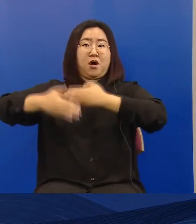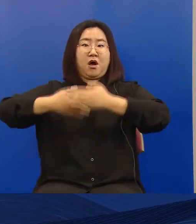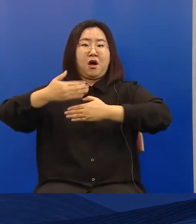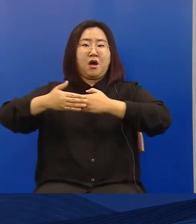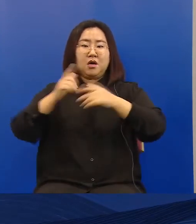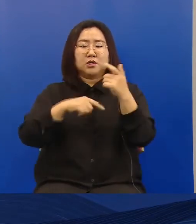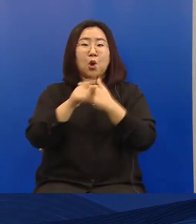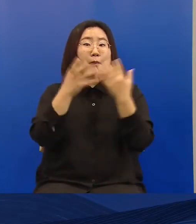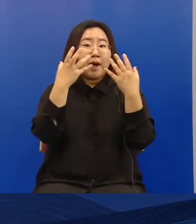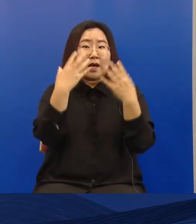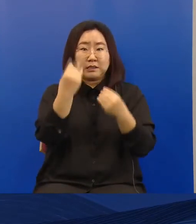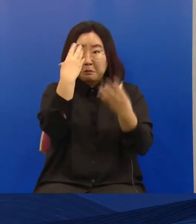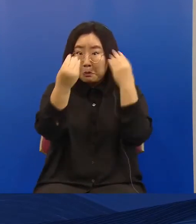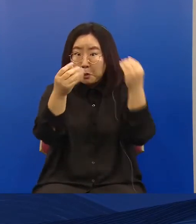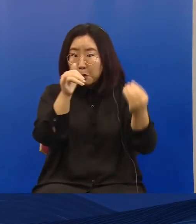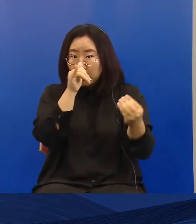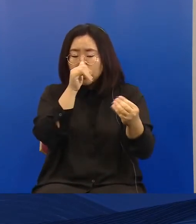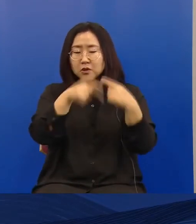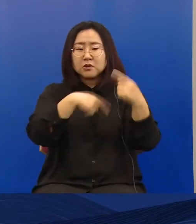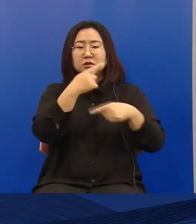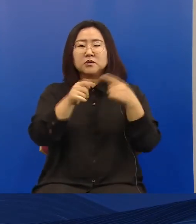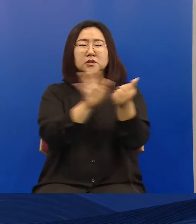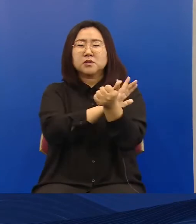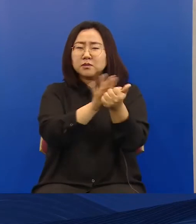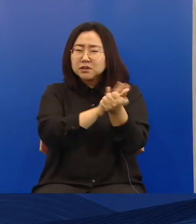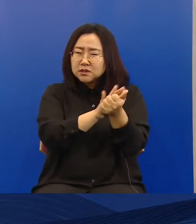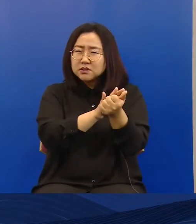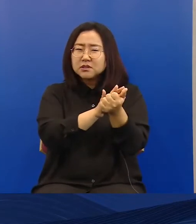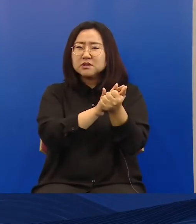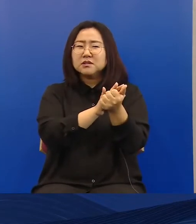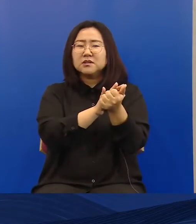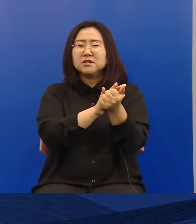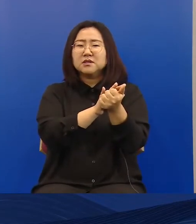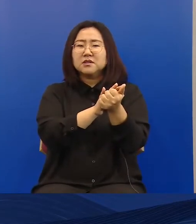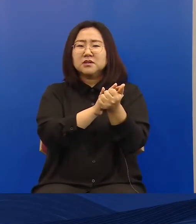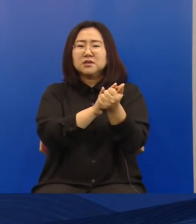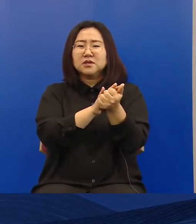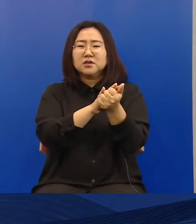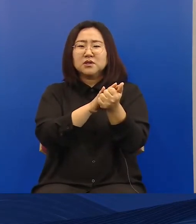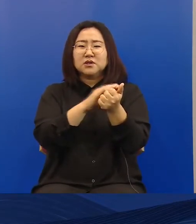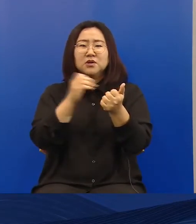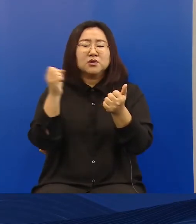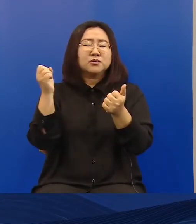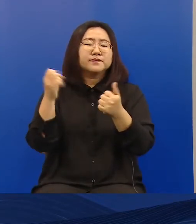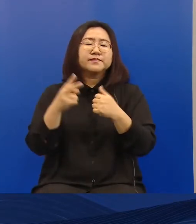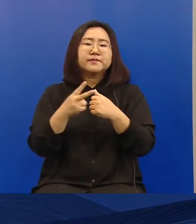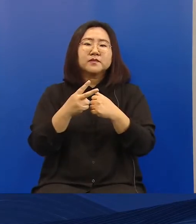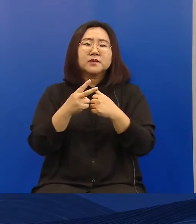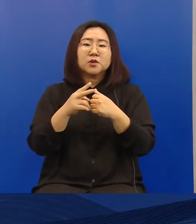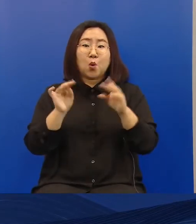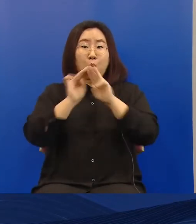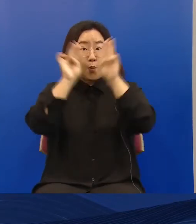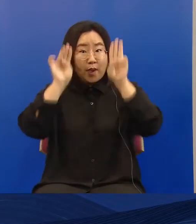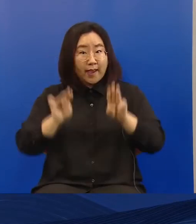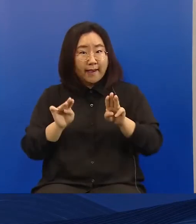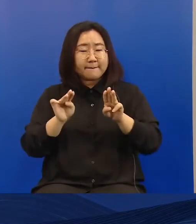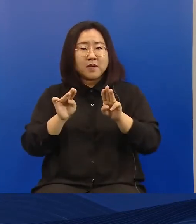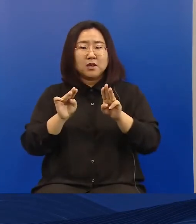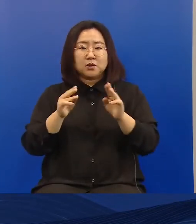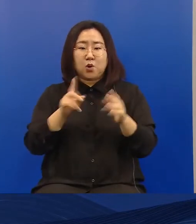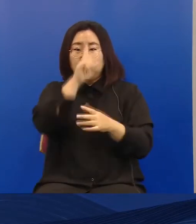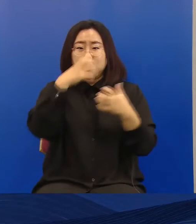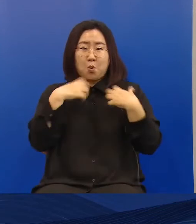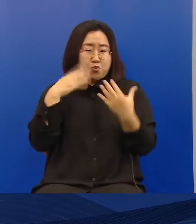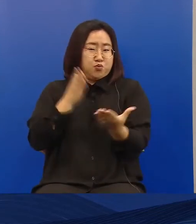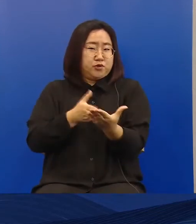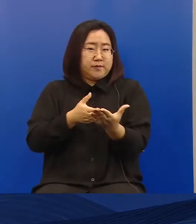on television, public service announcements. You see them on internet webinars, websites, government briefings that are held